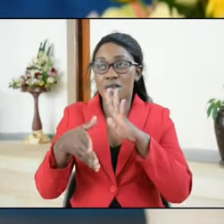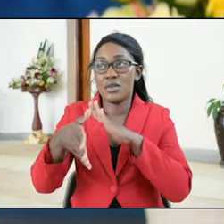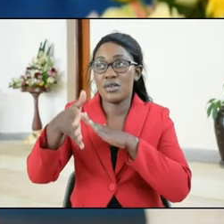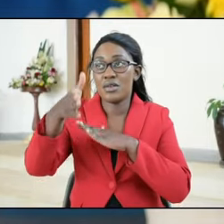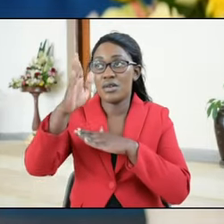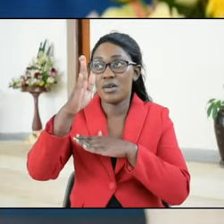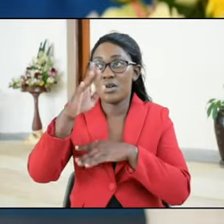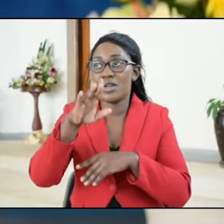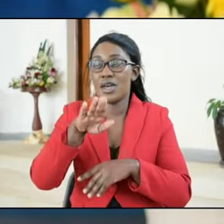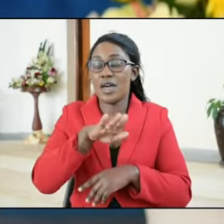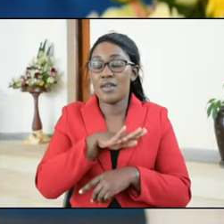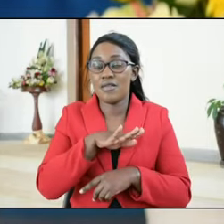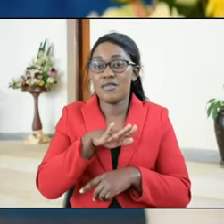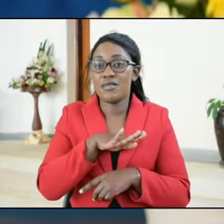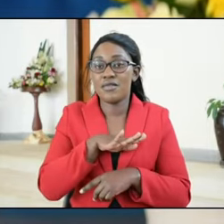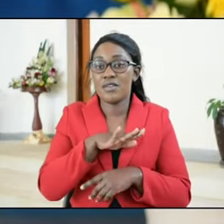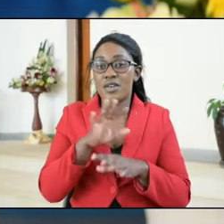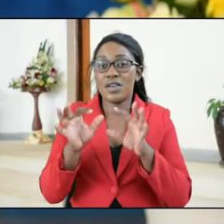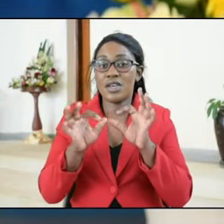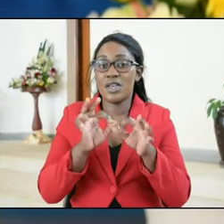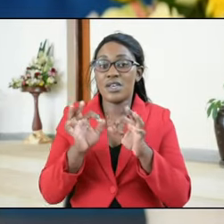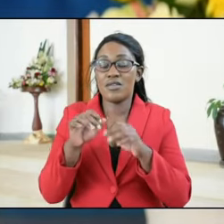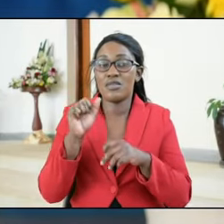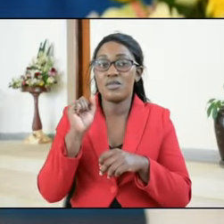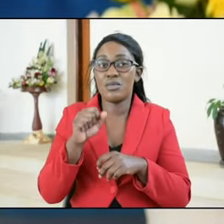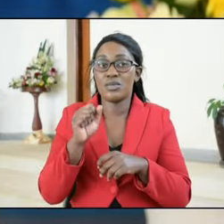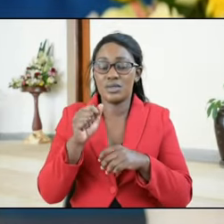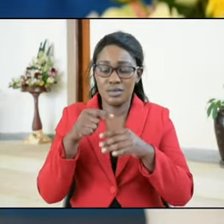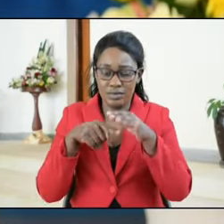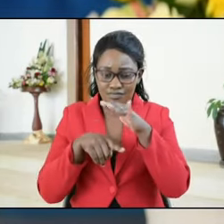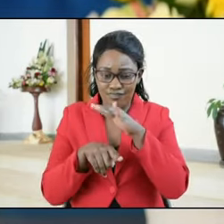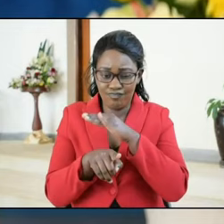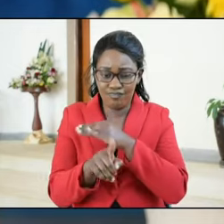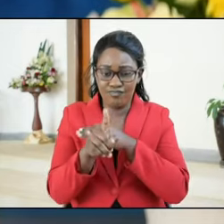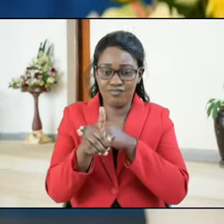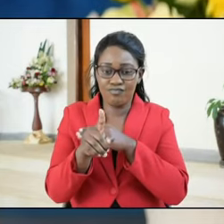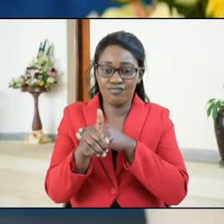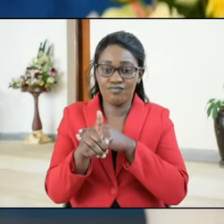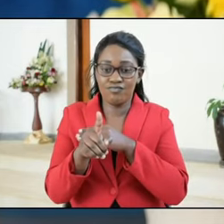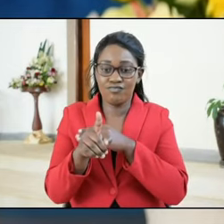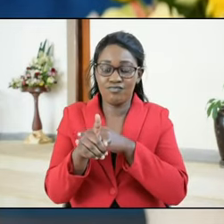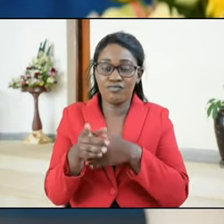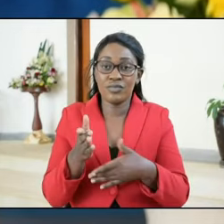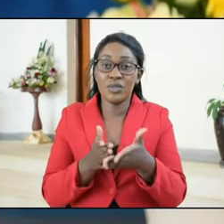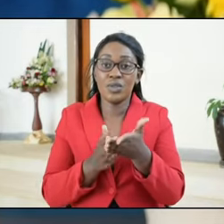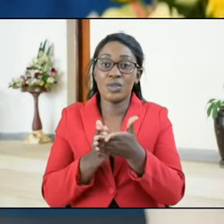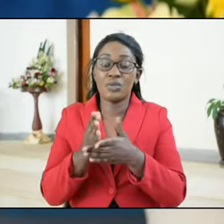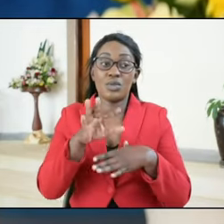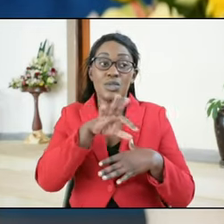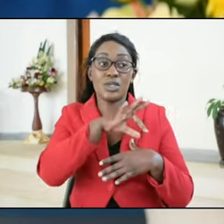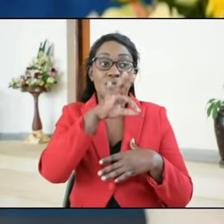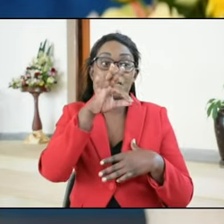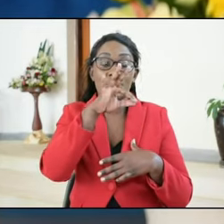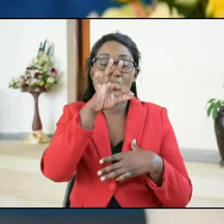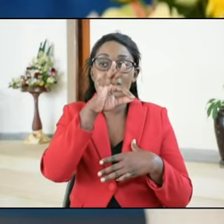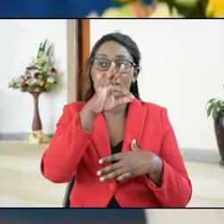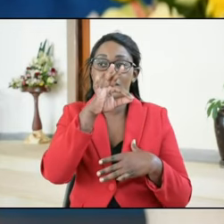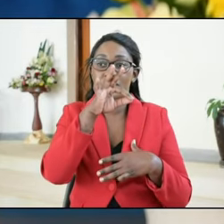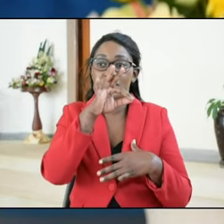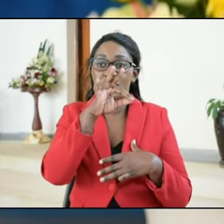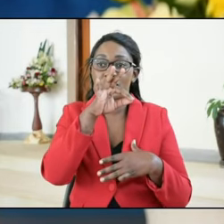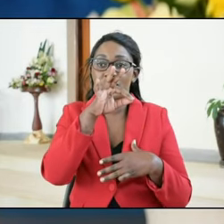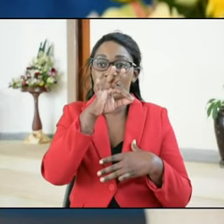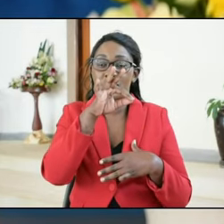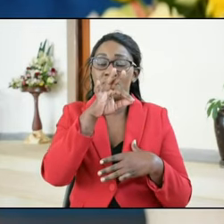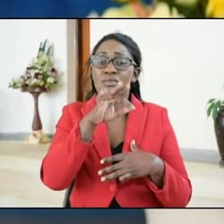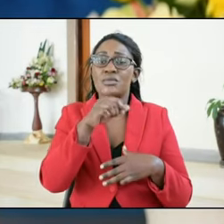is enough. If it can penetrate soul and spirit, it can penetrate joints